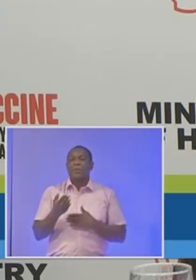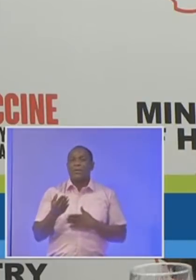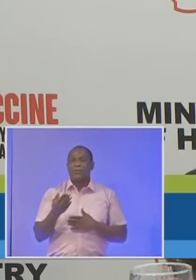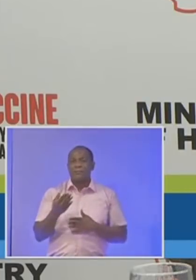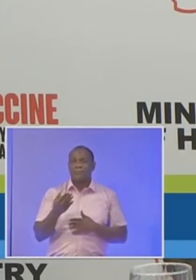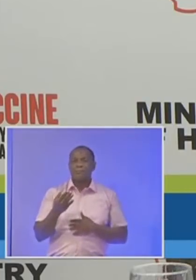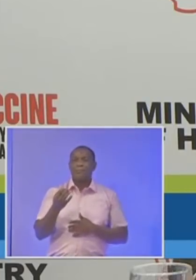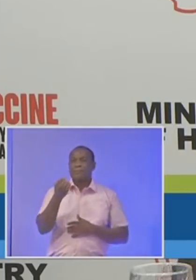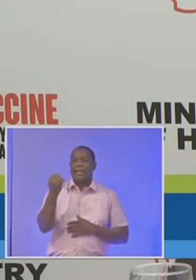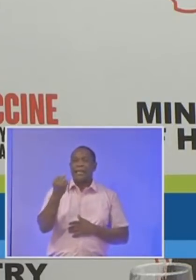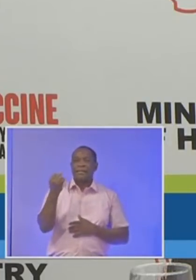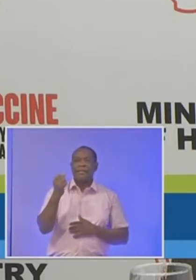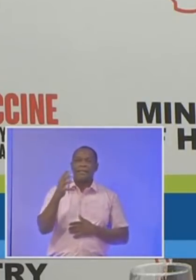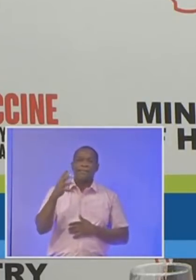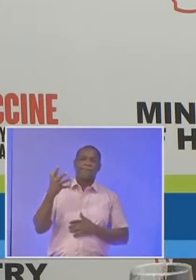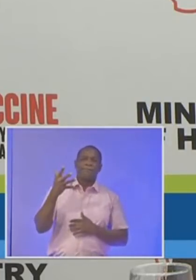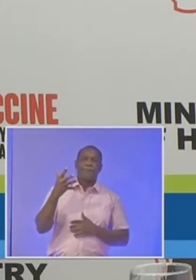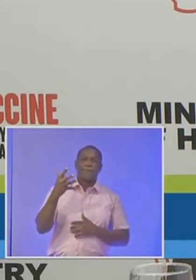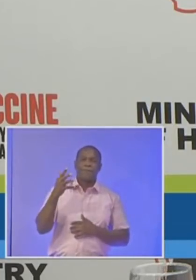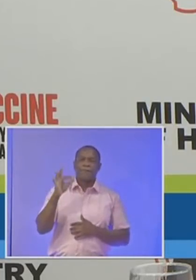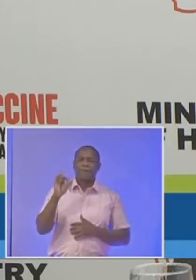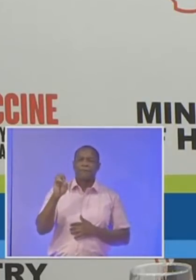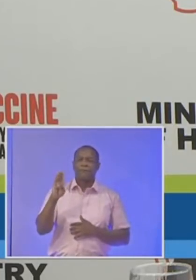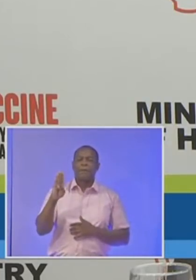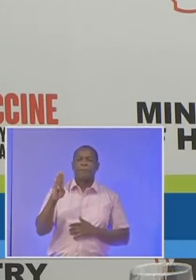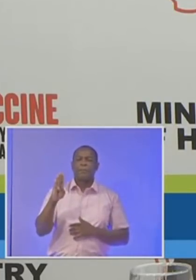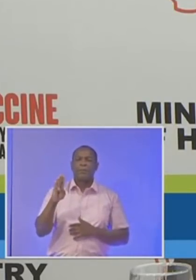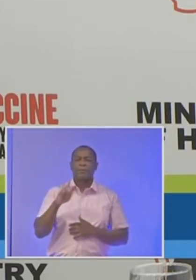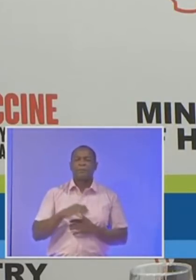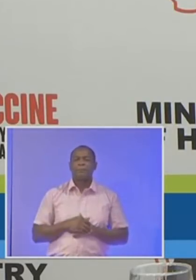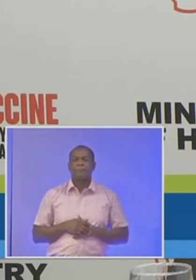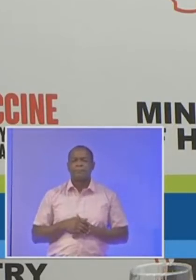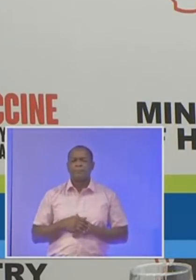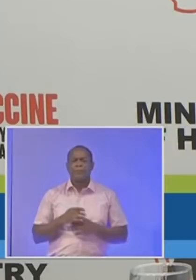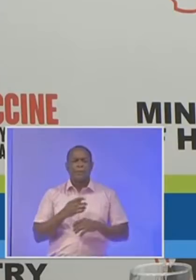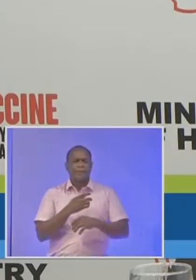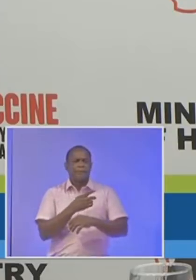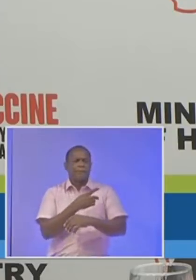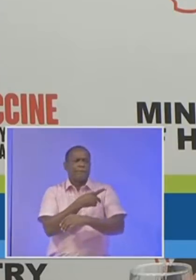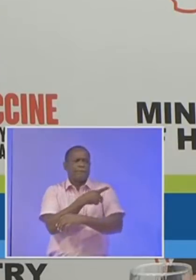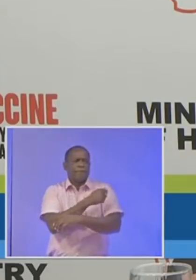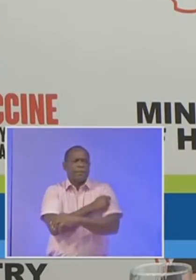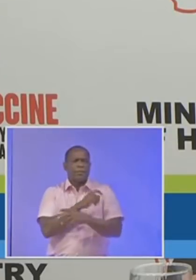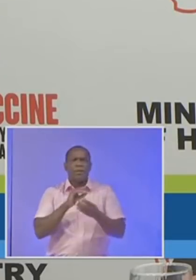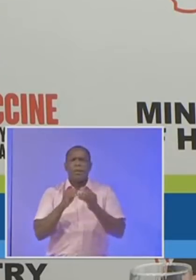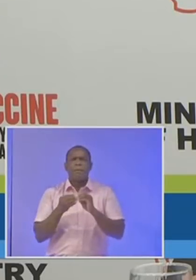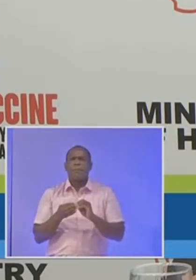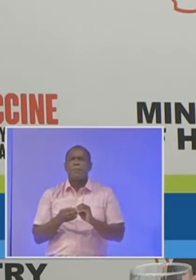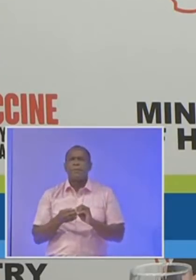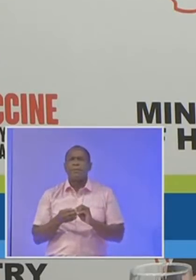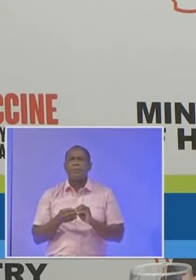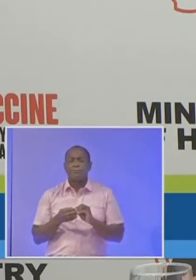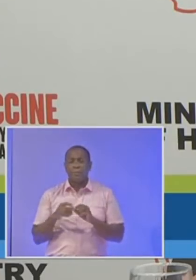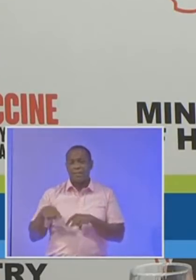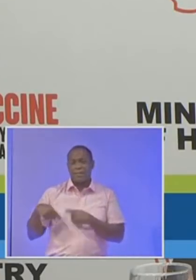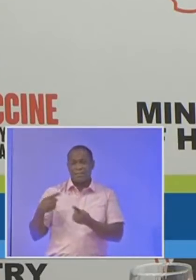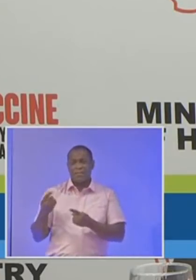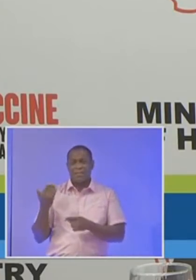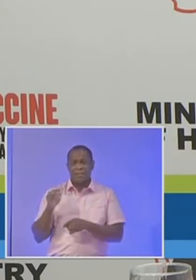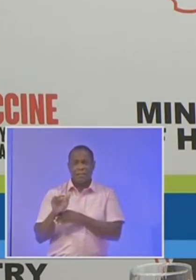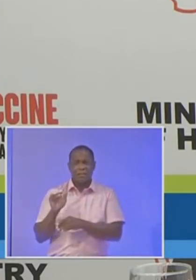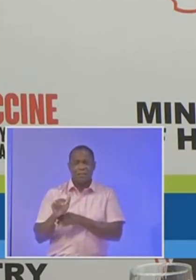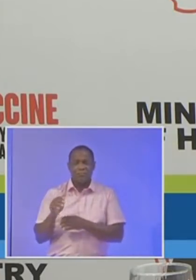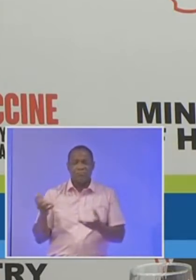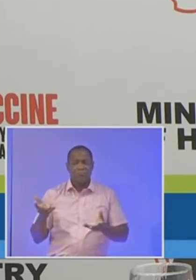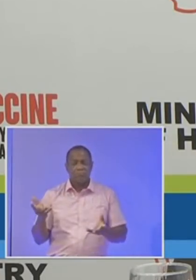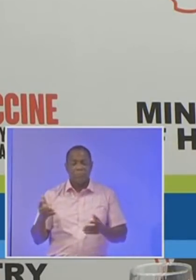5th of February, I believe. Let me give you the vaccination numbers at the close of last night. Those who